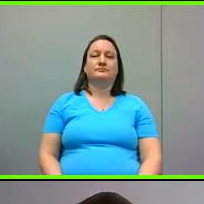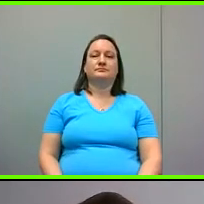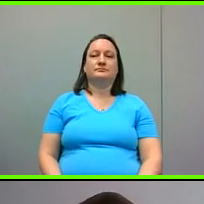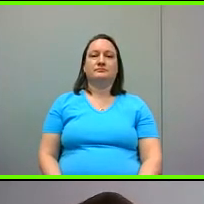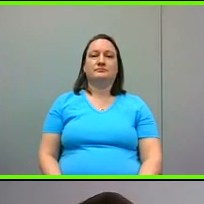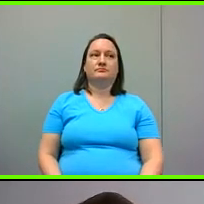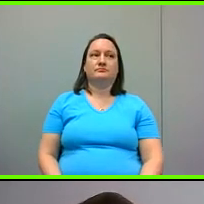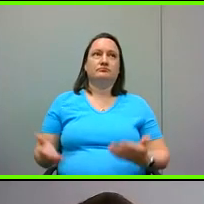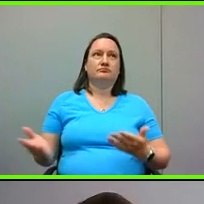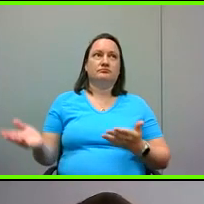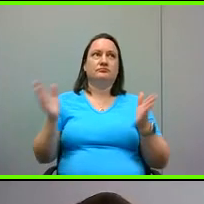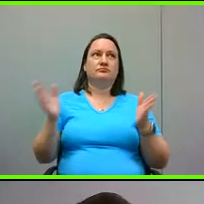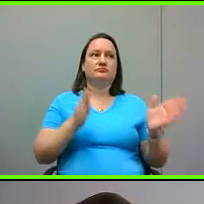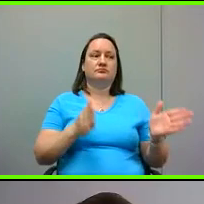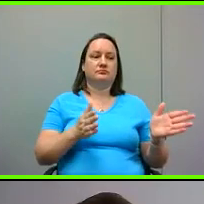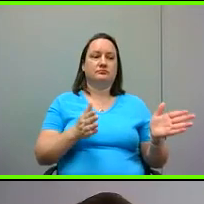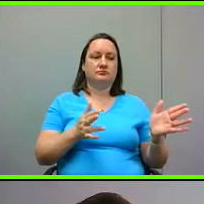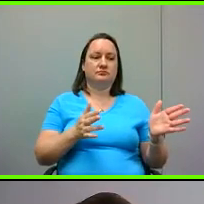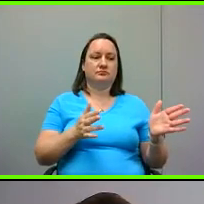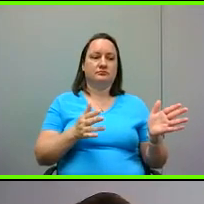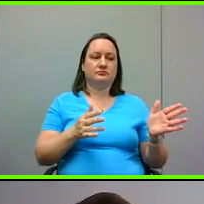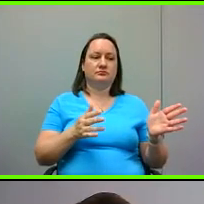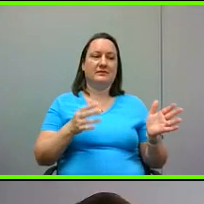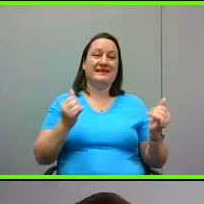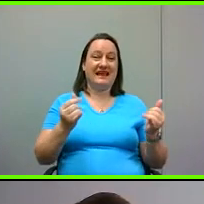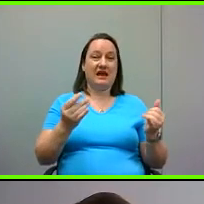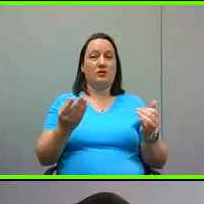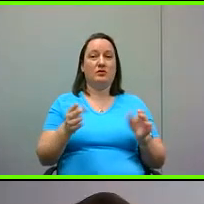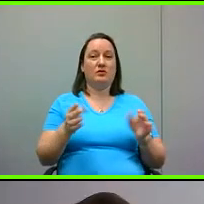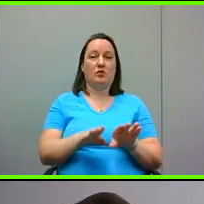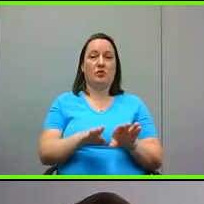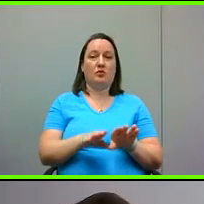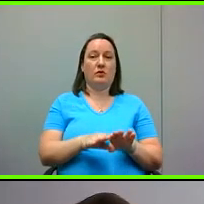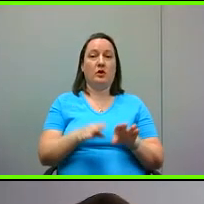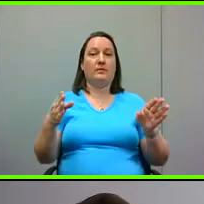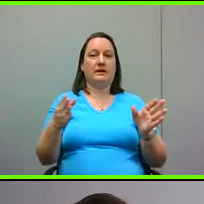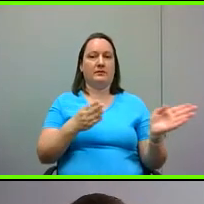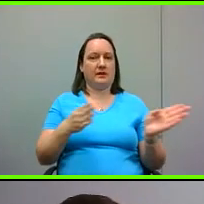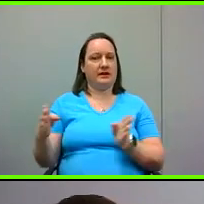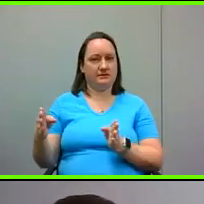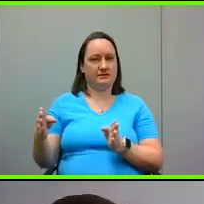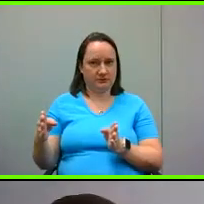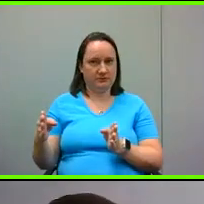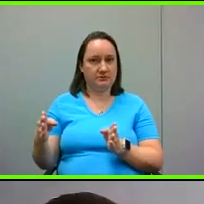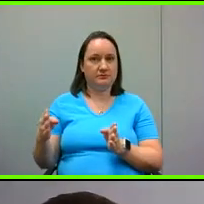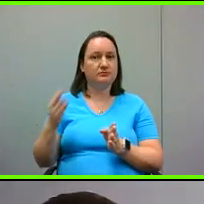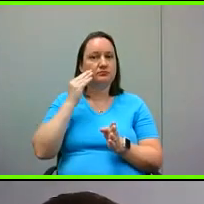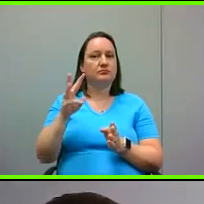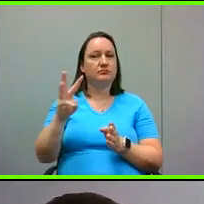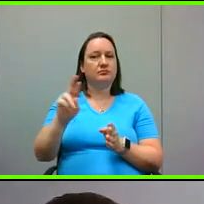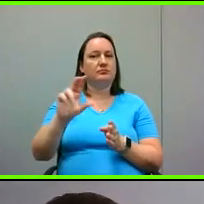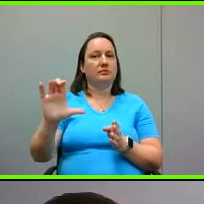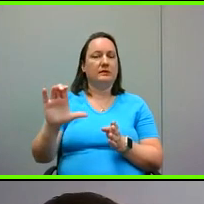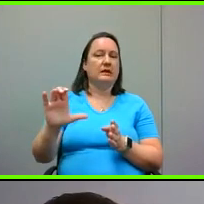Let's talk a little bit about reopening plans. So I told you about WWRC, the tentative